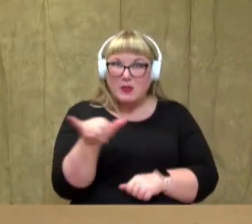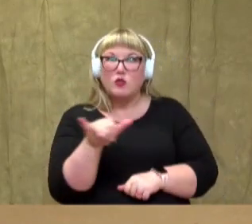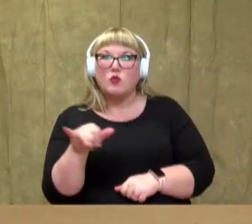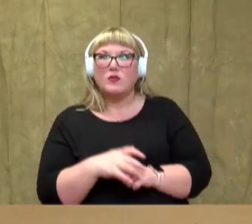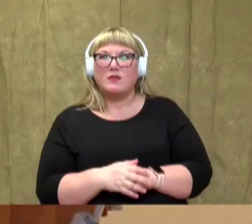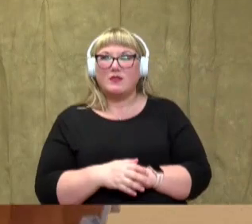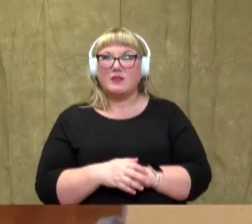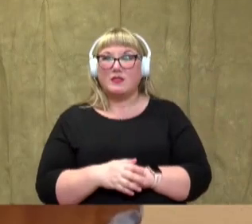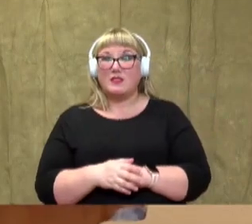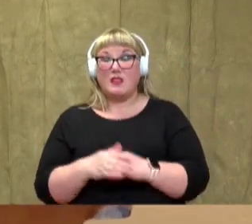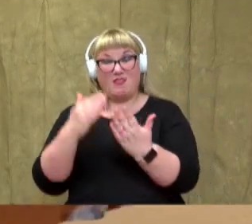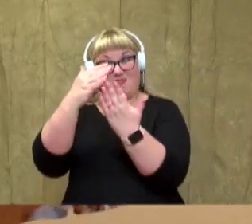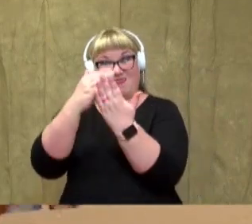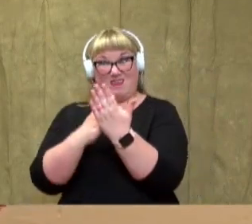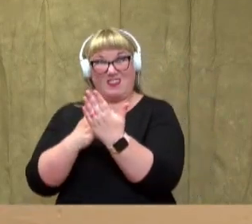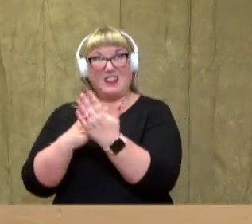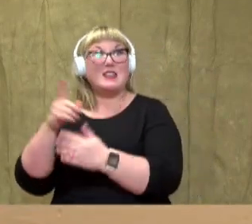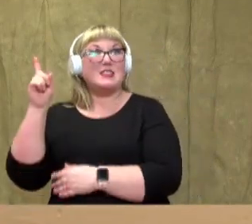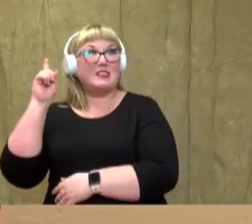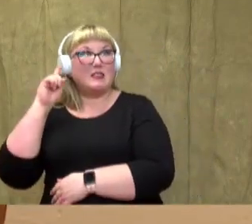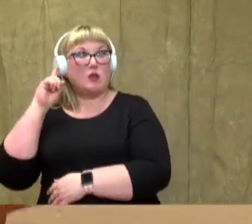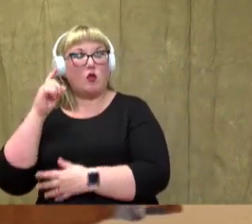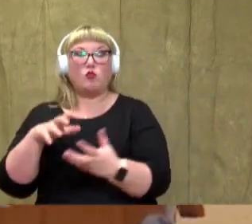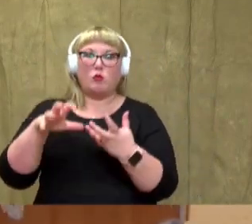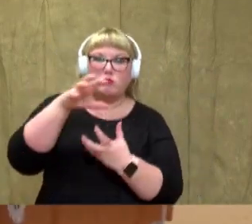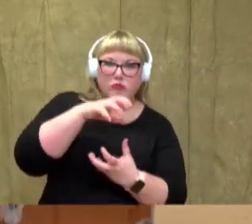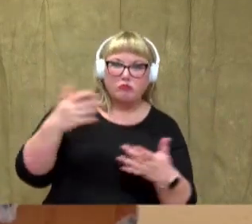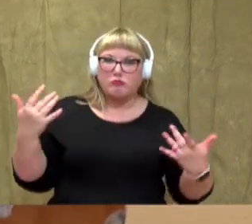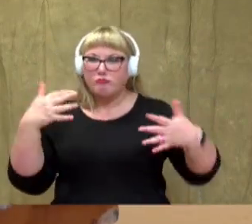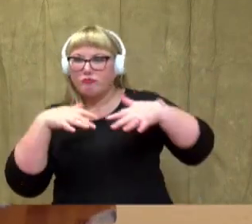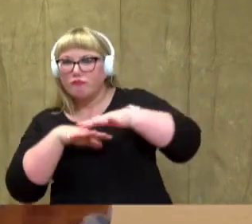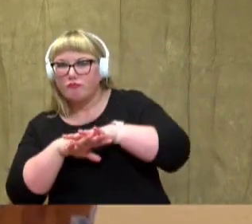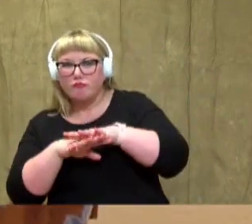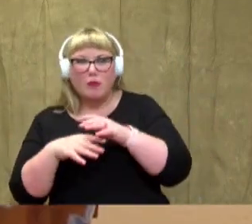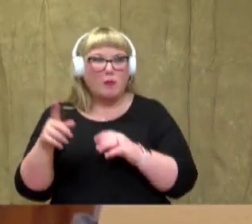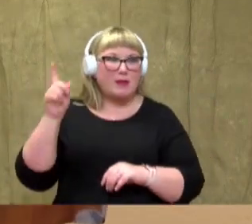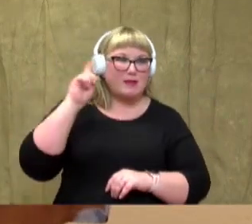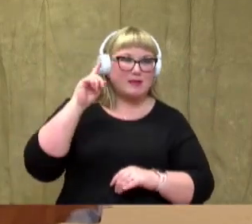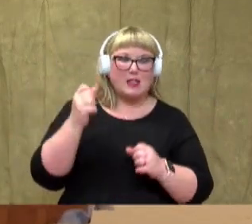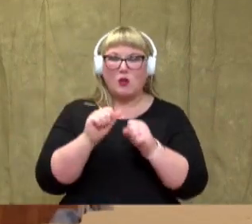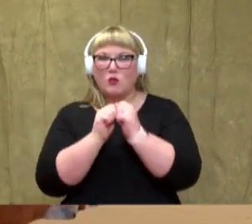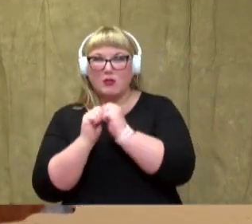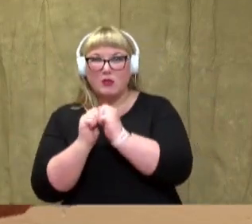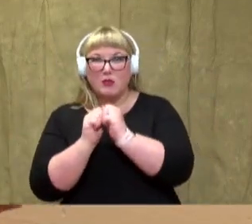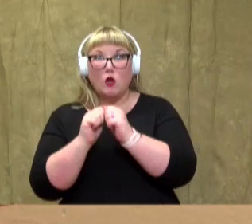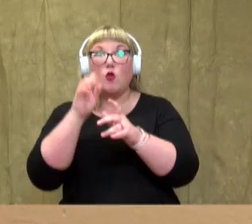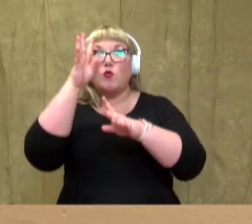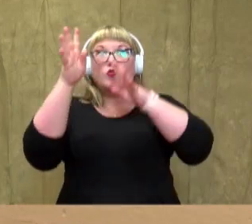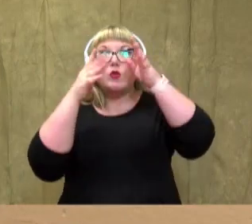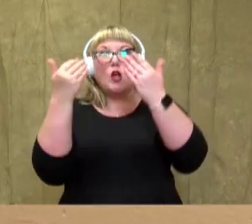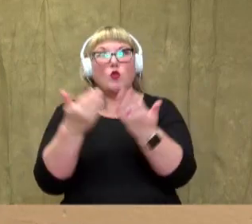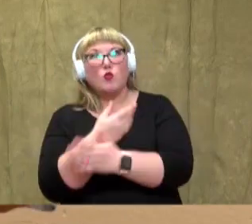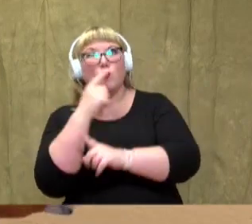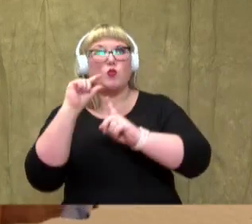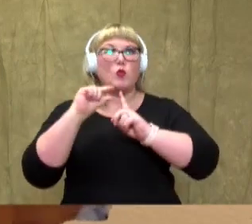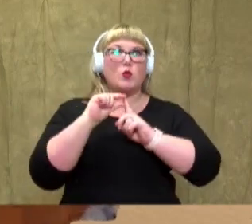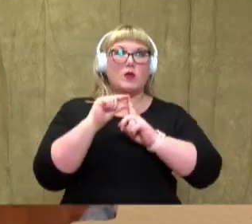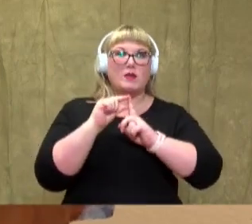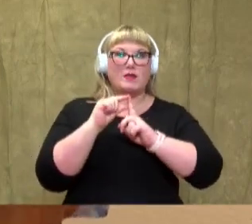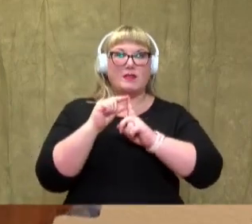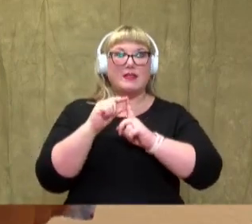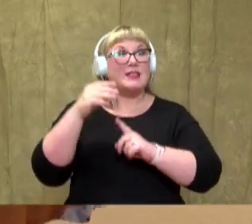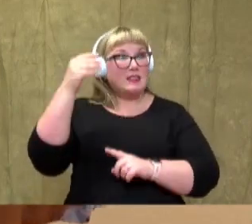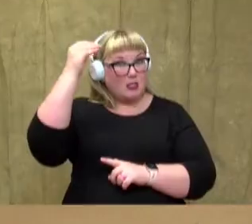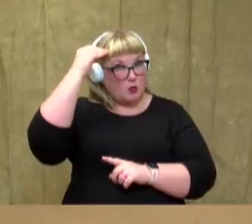ingredients are their sounds. When we're able to mix and blend those ingredients together, we create new words in